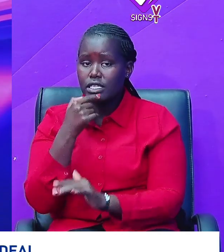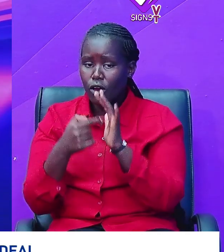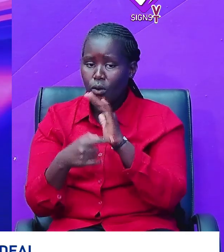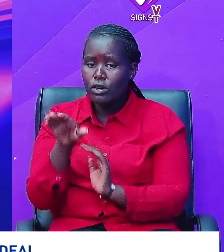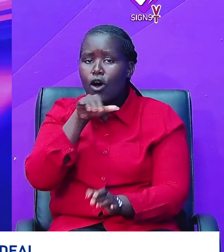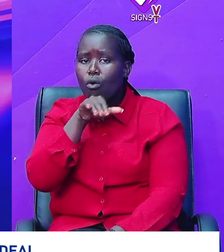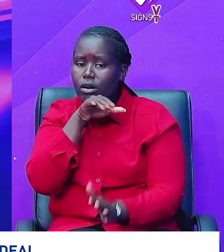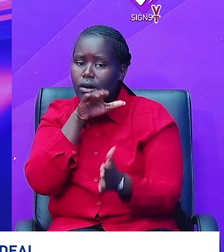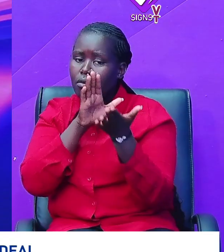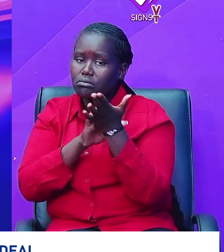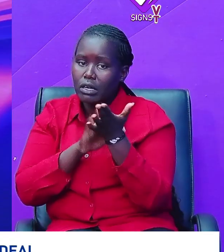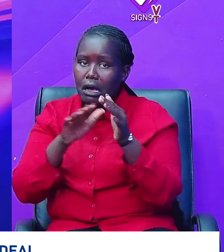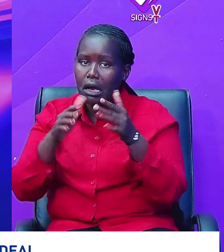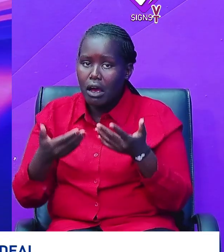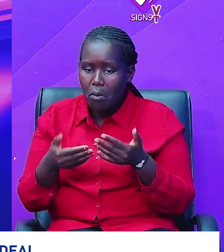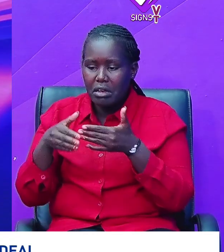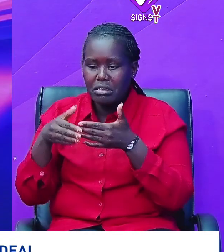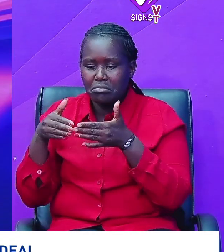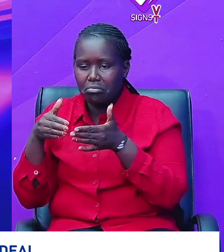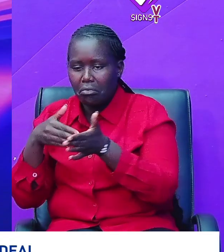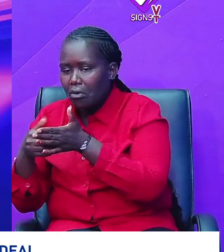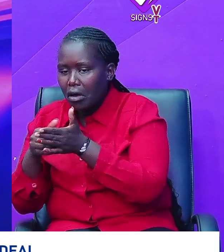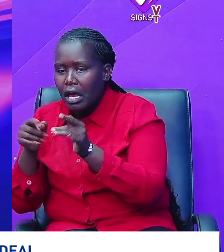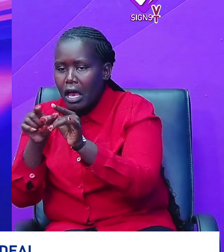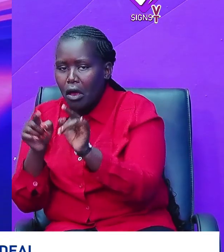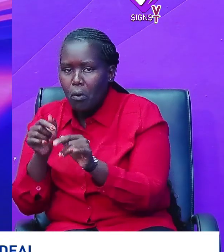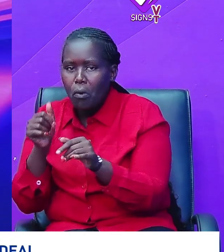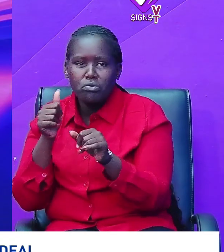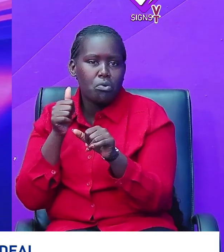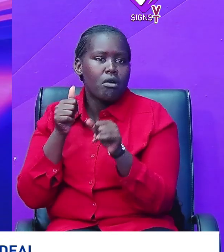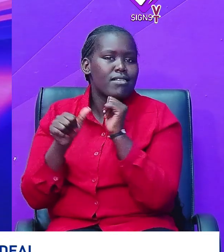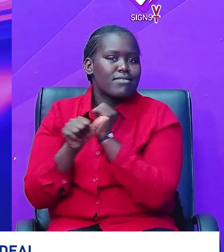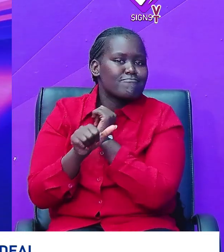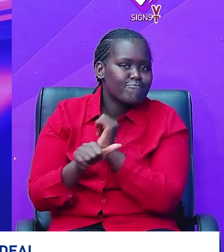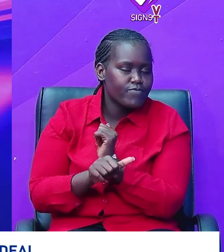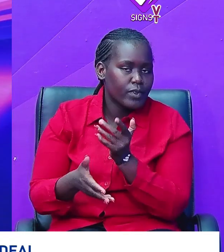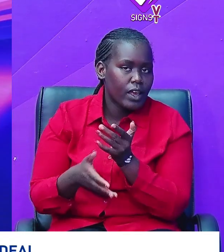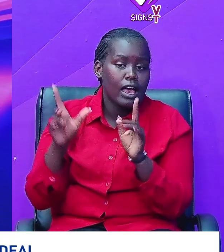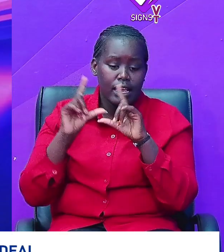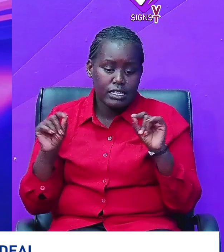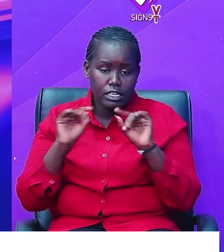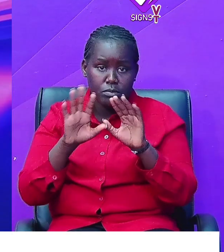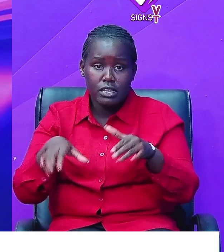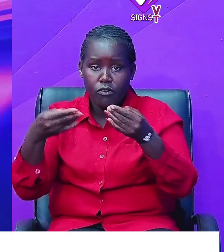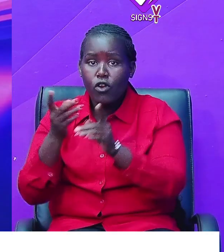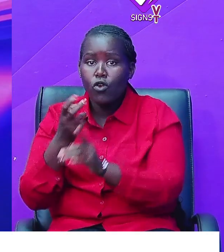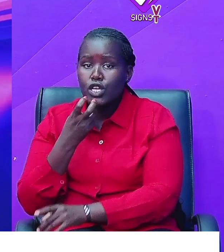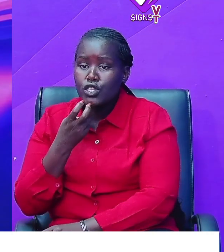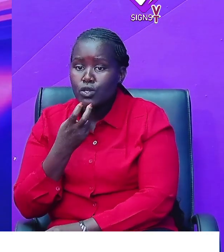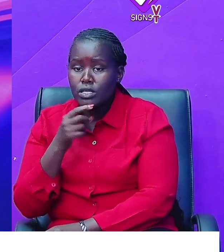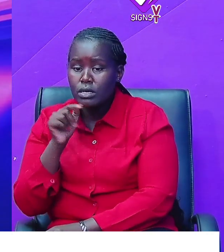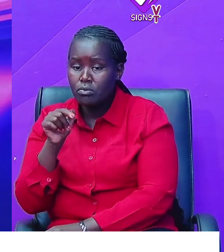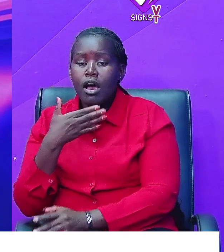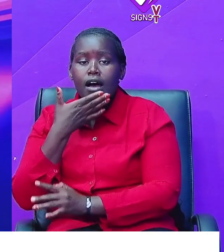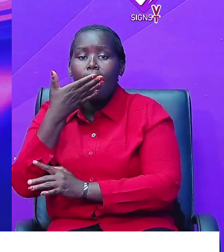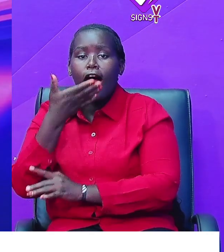Odinga's remarks as reckless and dangerous. In a statement released on Tuesday, Muturi responded